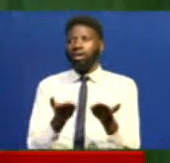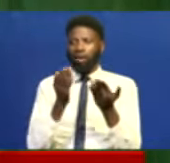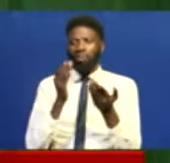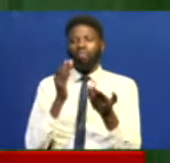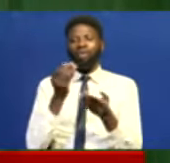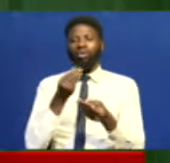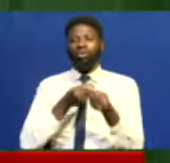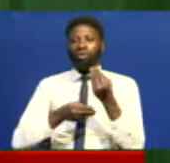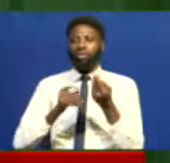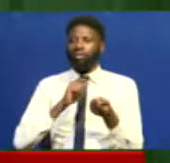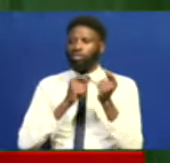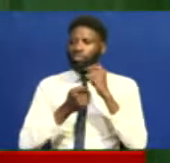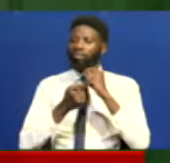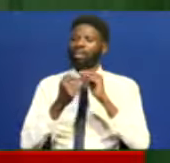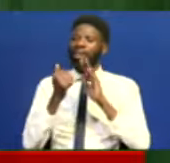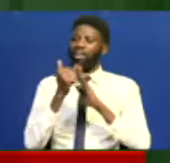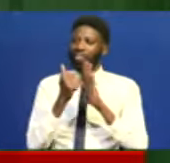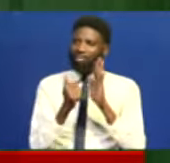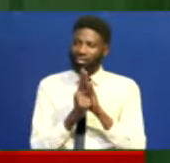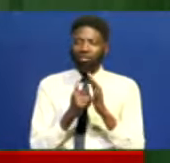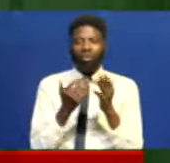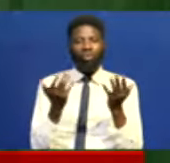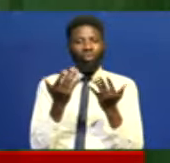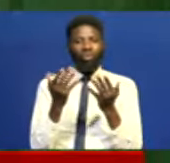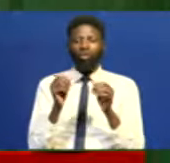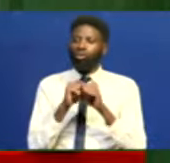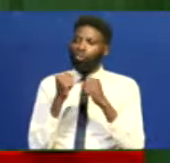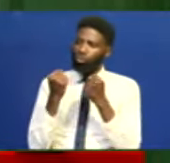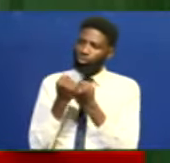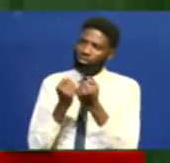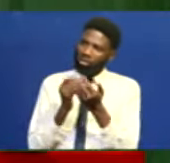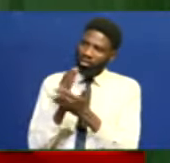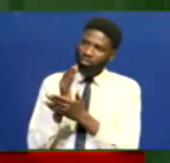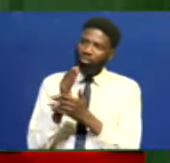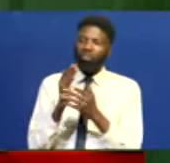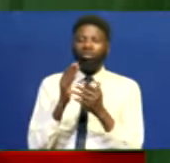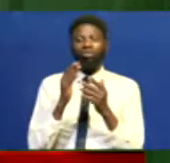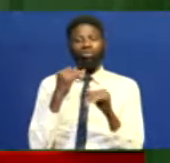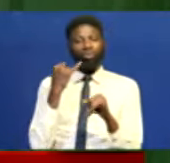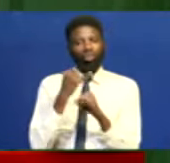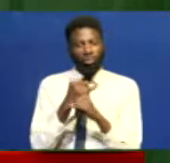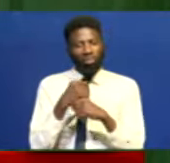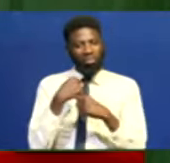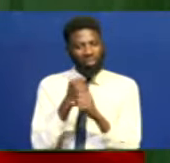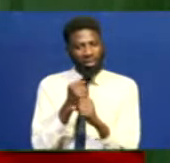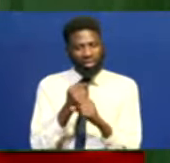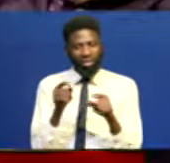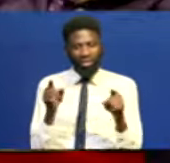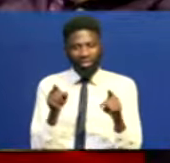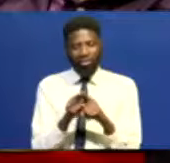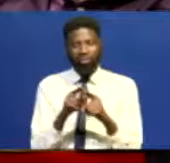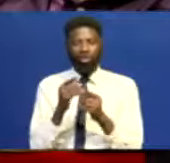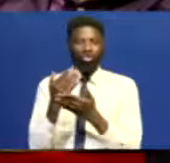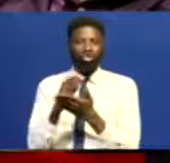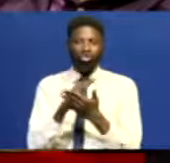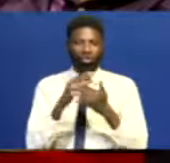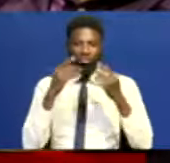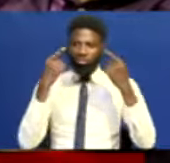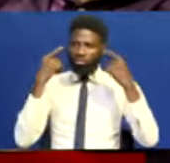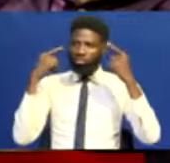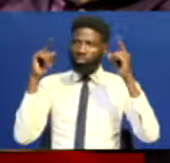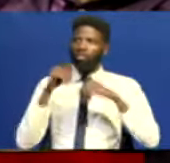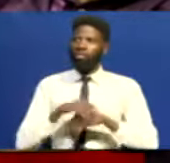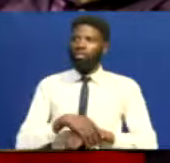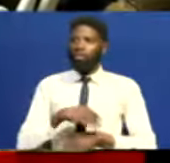in terms of social justice, job creation, and the rapid attainment of shared prosperity. Ruto further calling